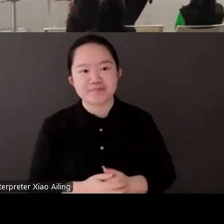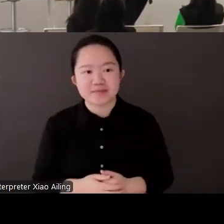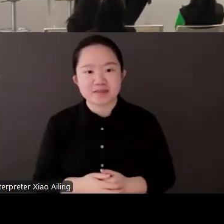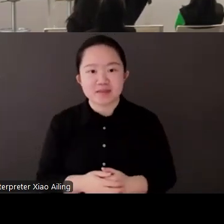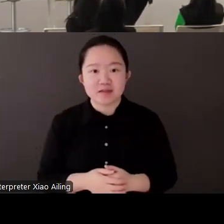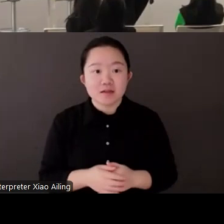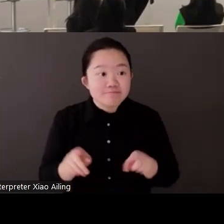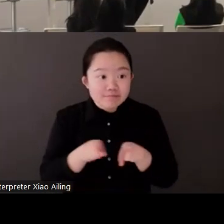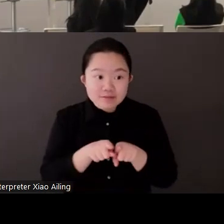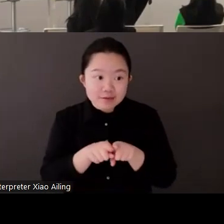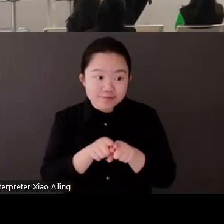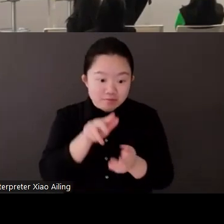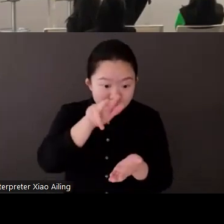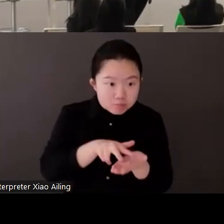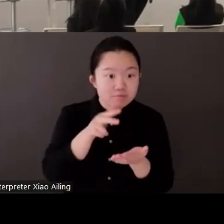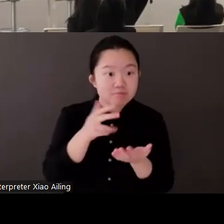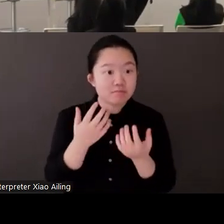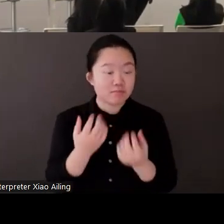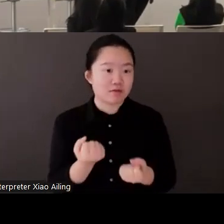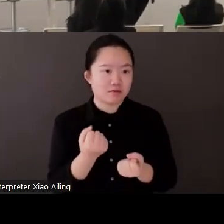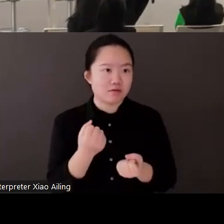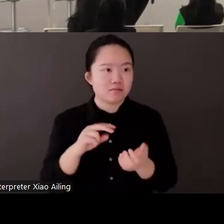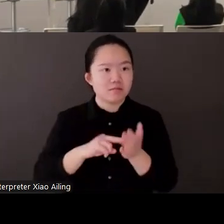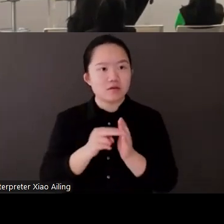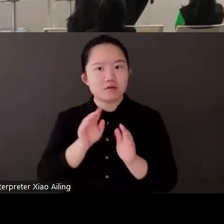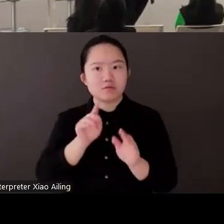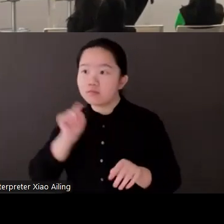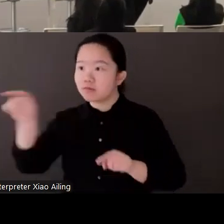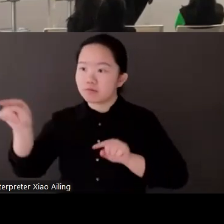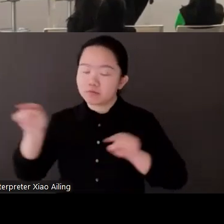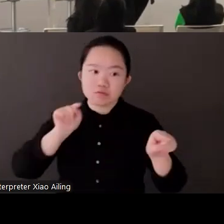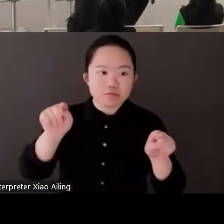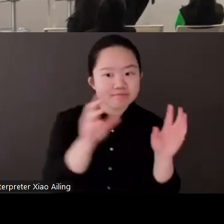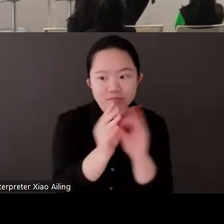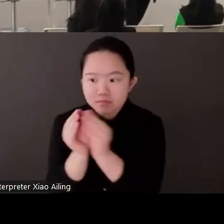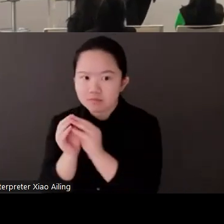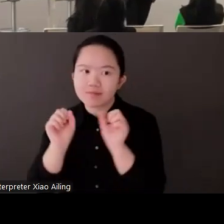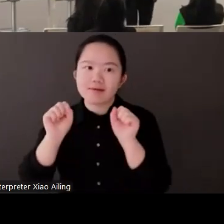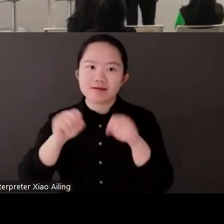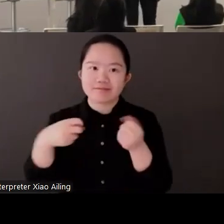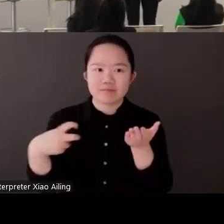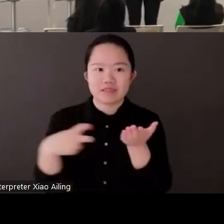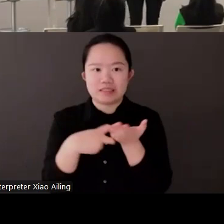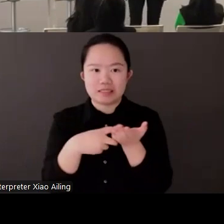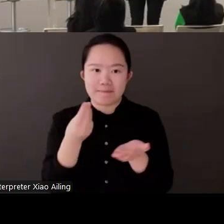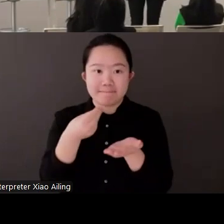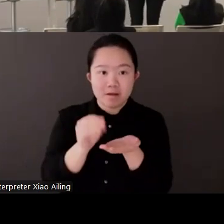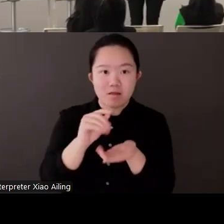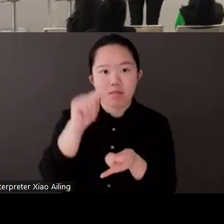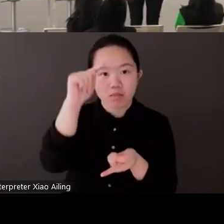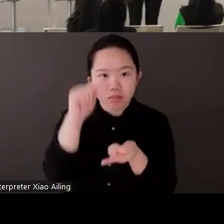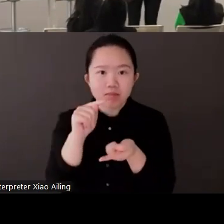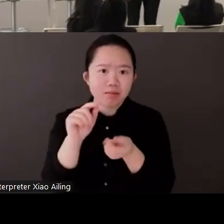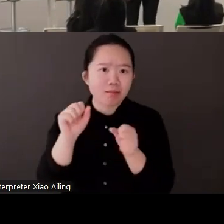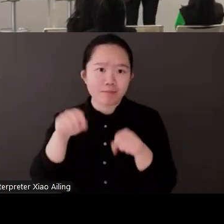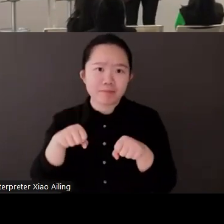also get access to Princeton course. That's a preparation course for CPAC. That's really good. and it's